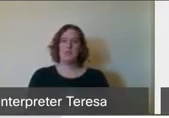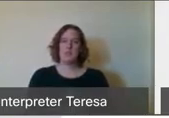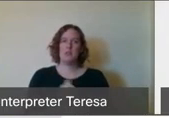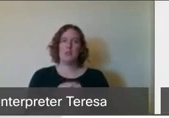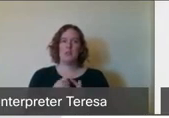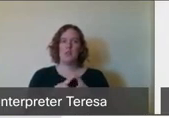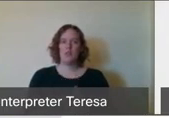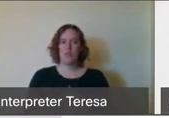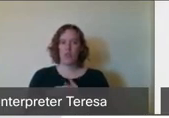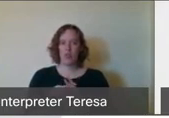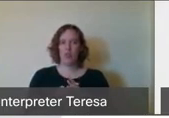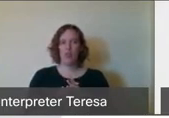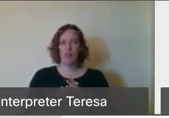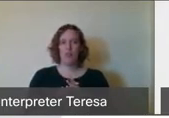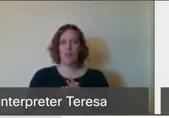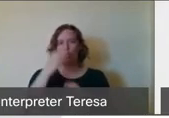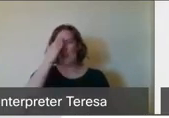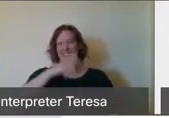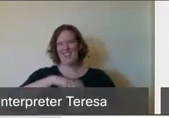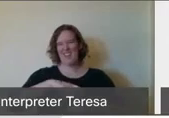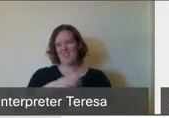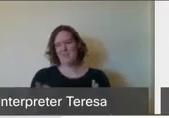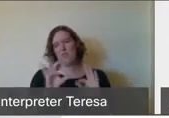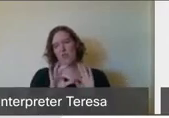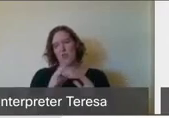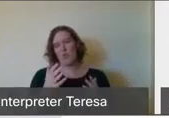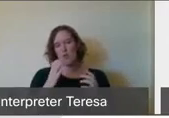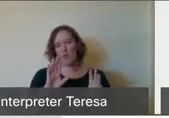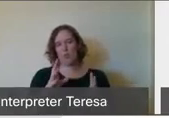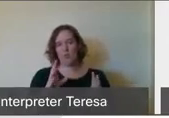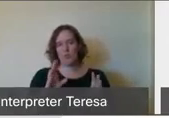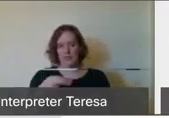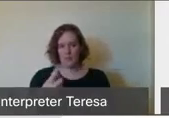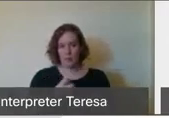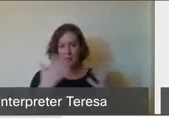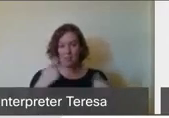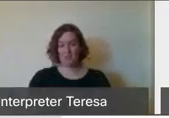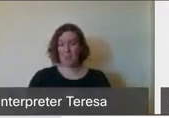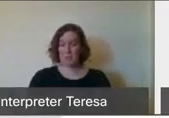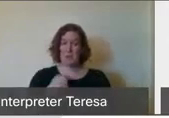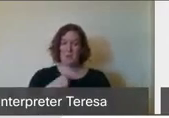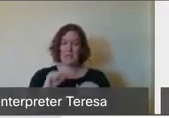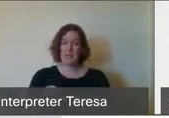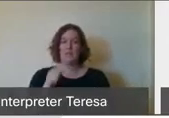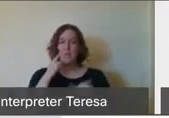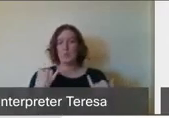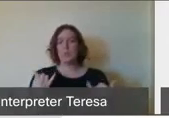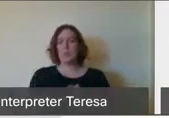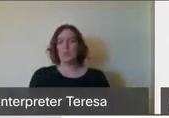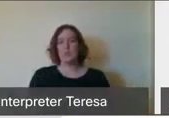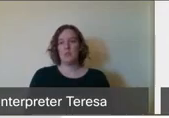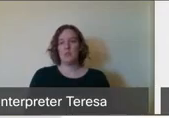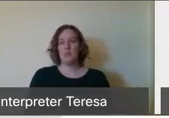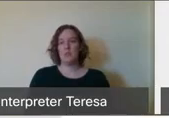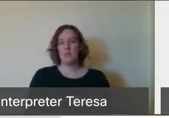that time is of the essence, and I wanna give you all back as much time as we can in the day. So knowing that